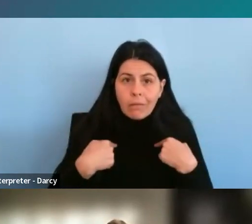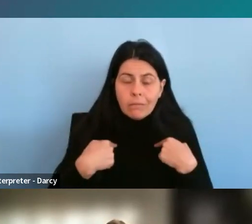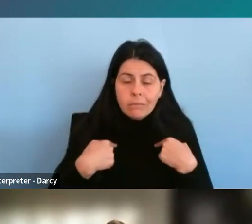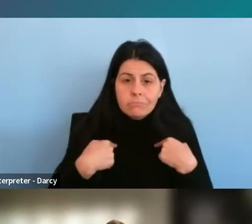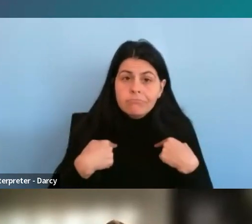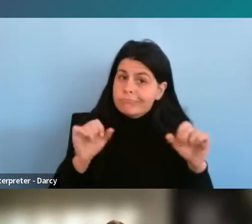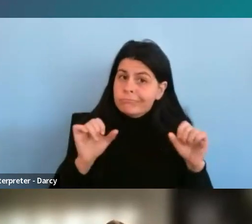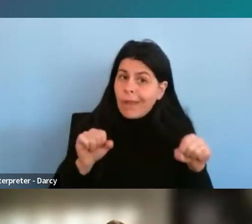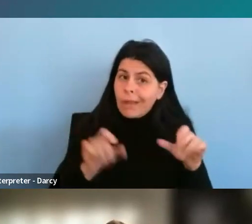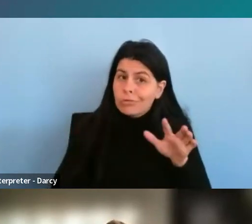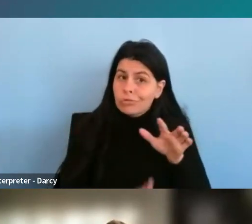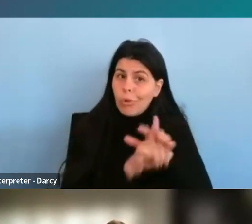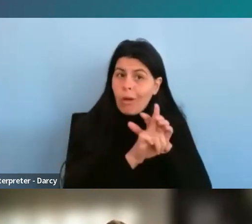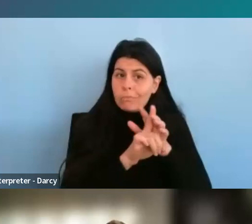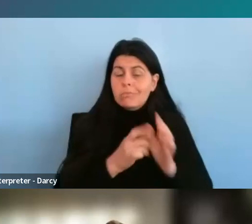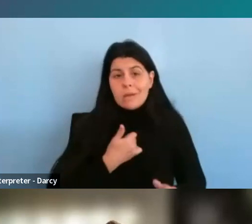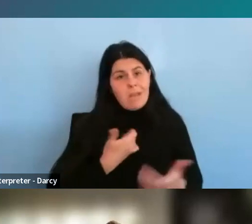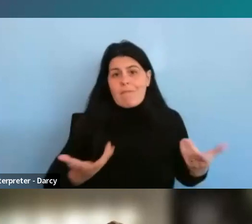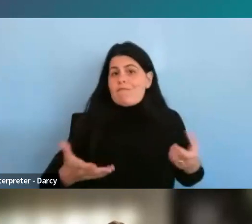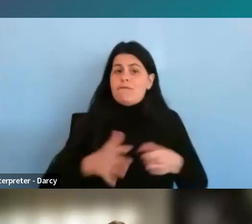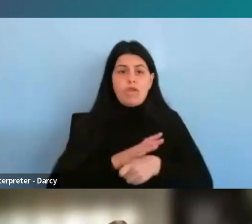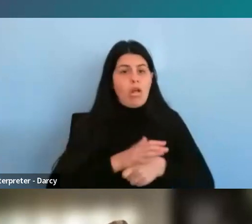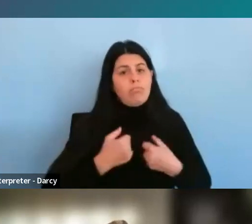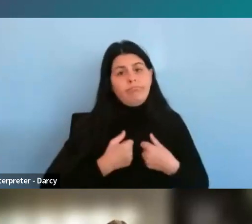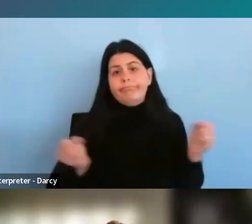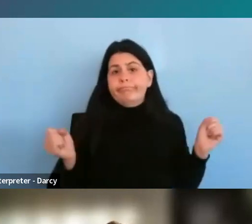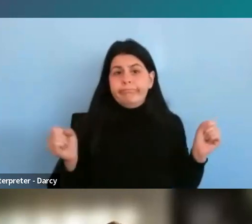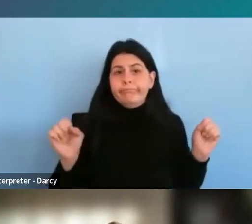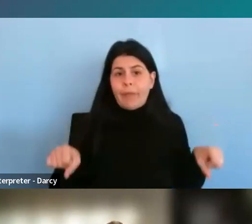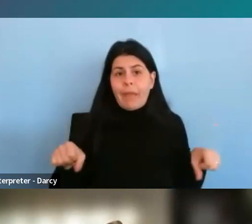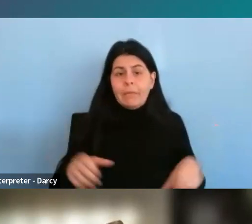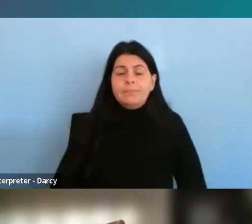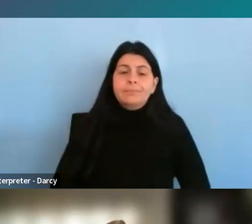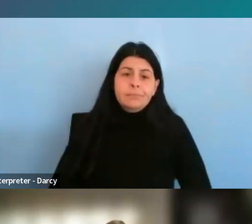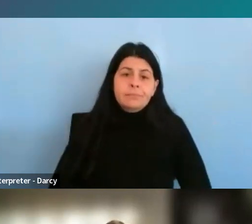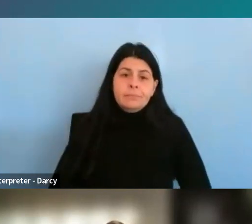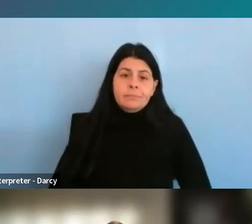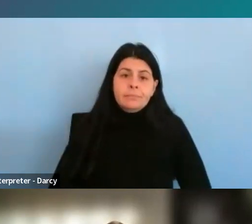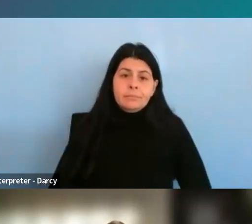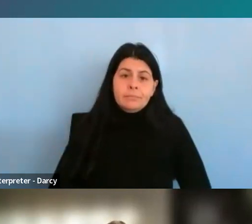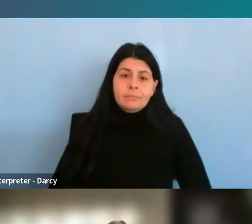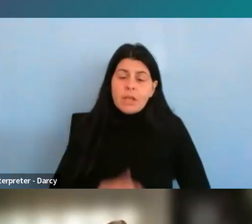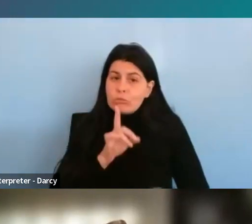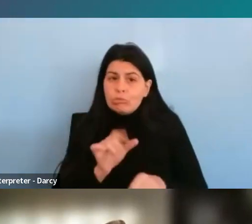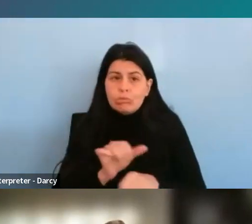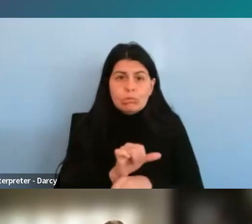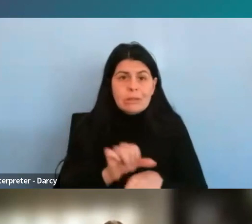can show up as my full self and truly just kind of